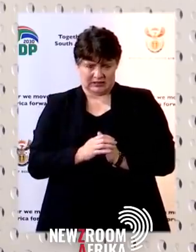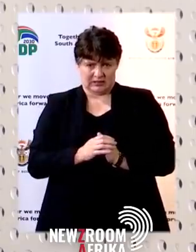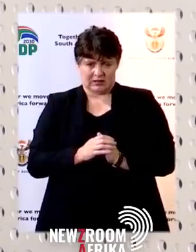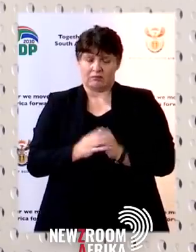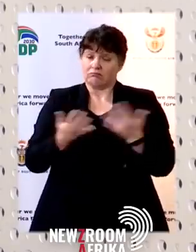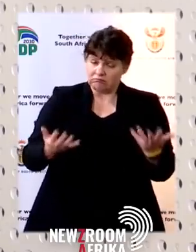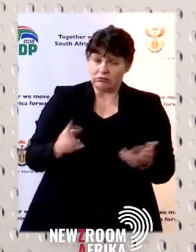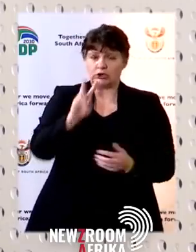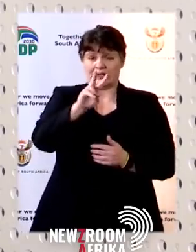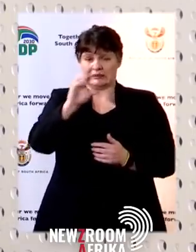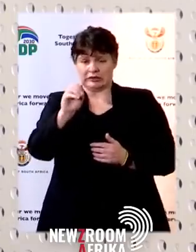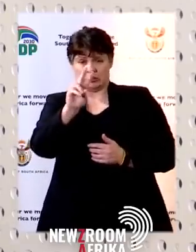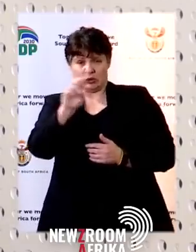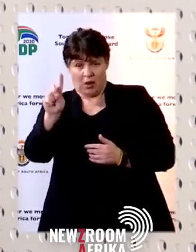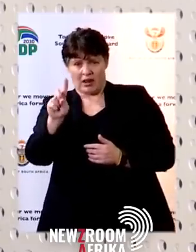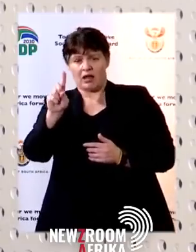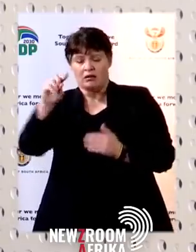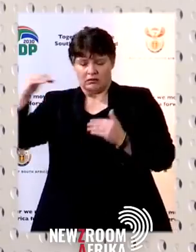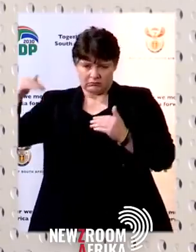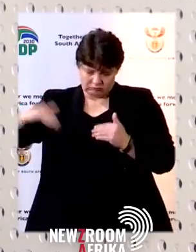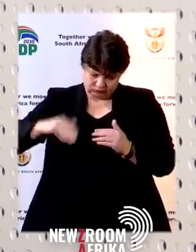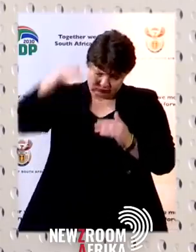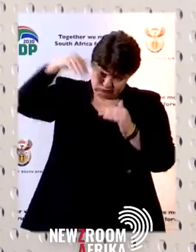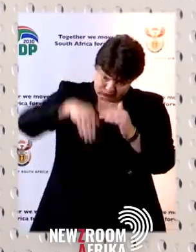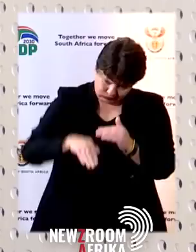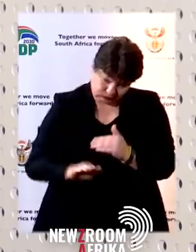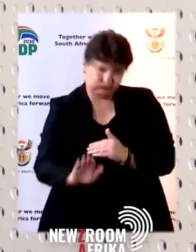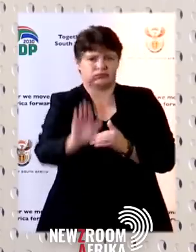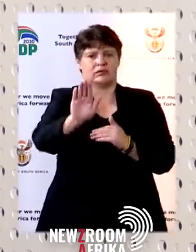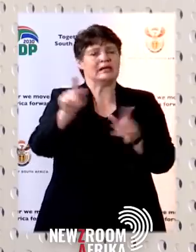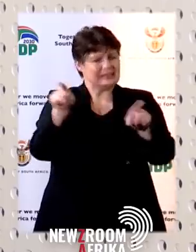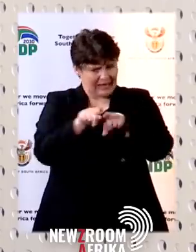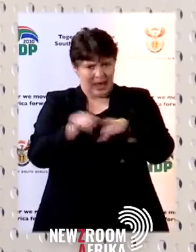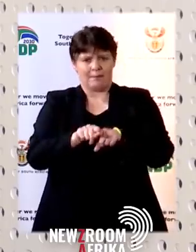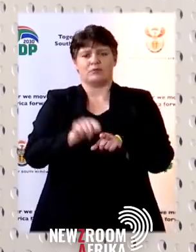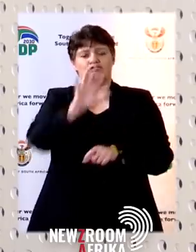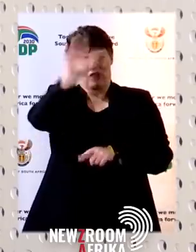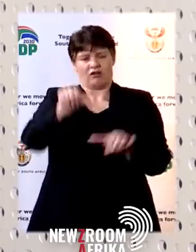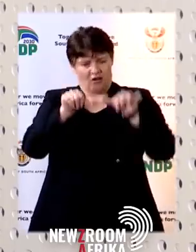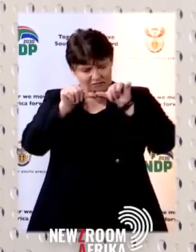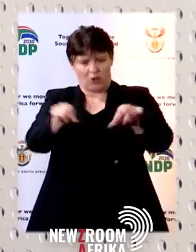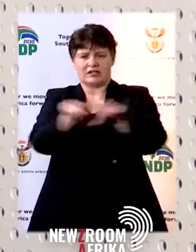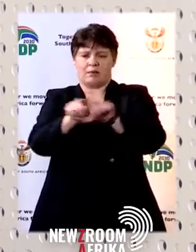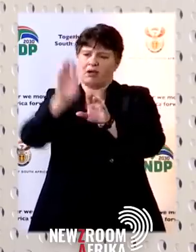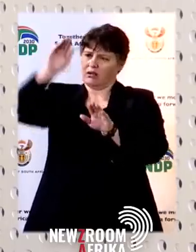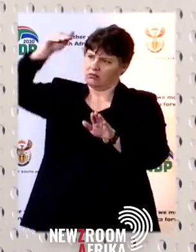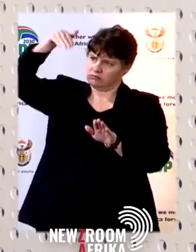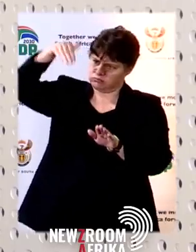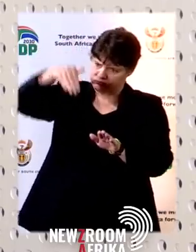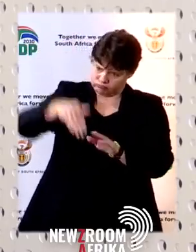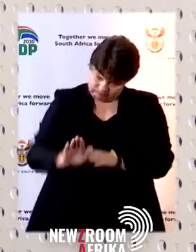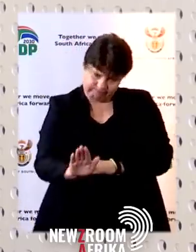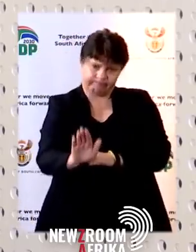in 2021. Our economy as well is going to follow a similar path. And we're quite